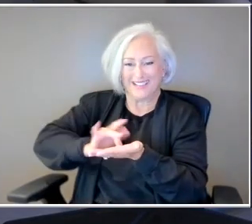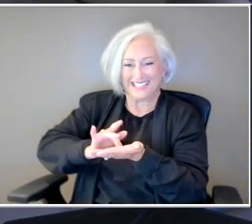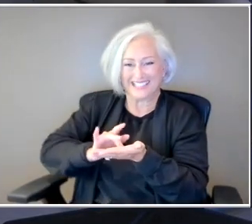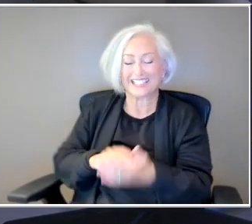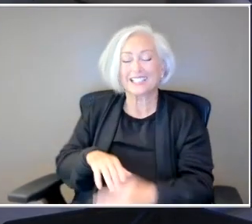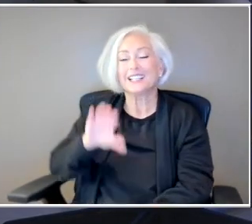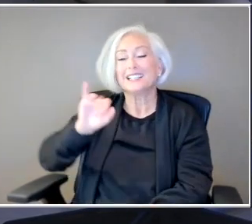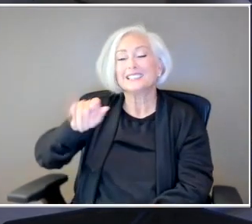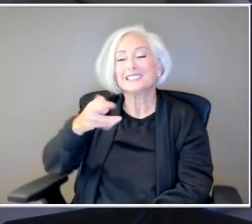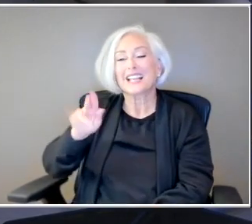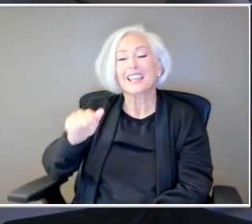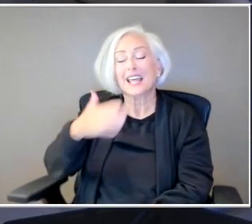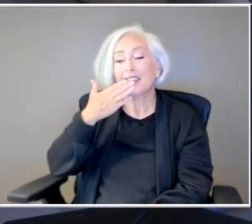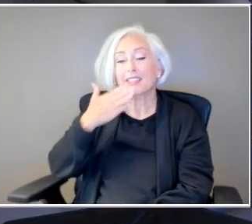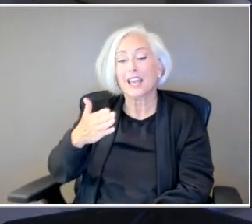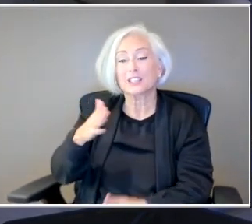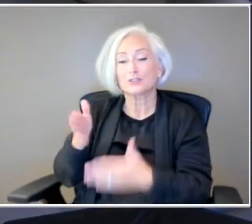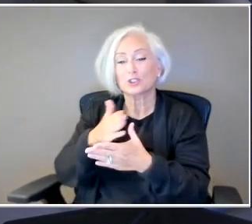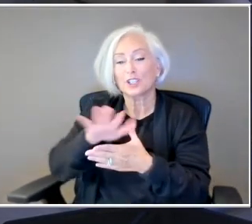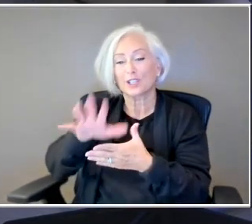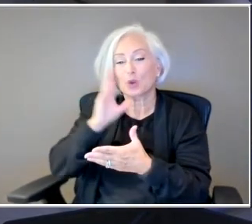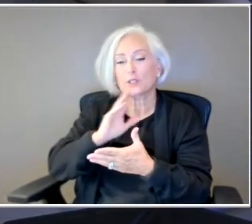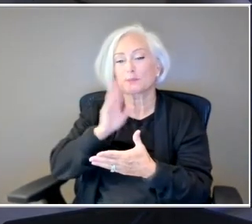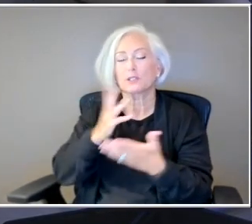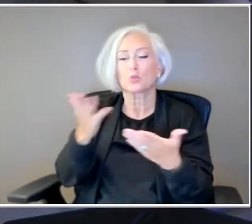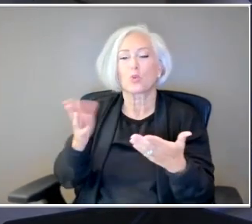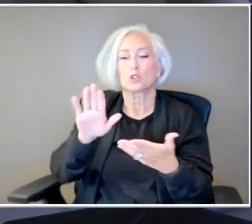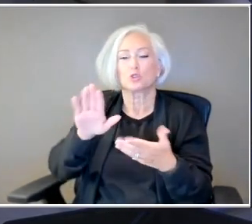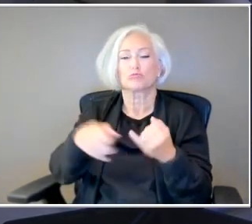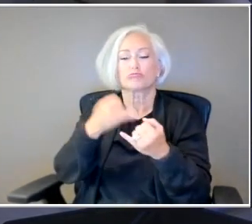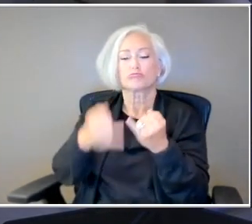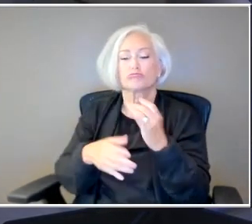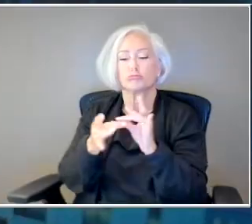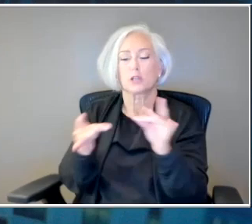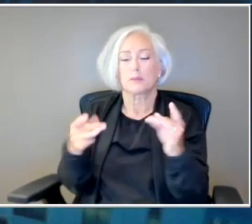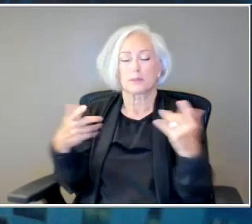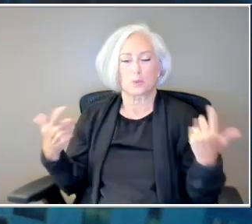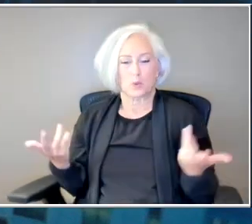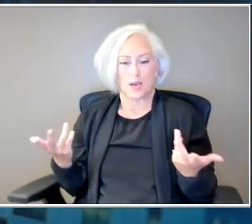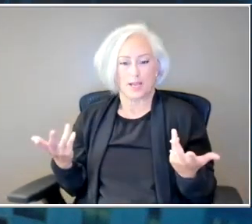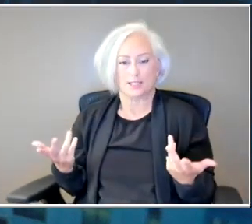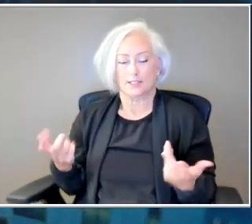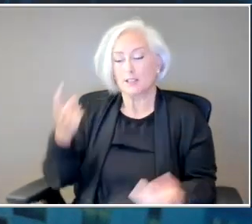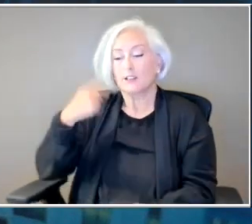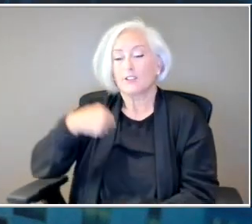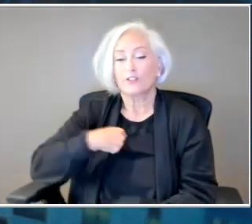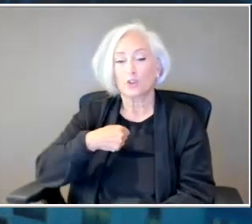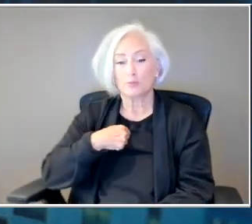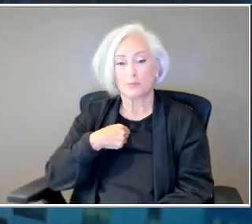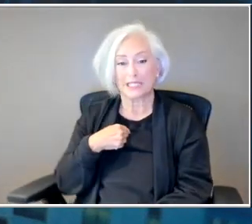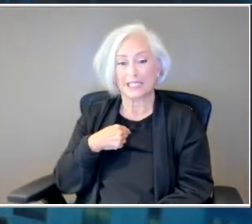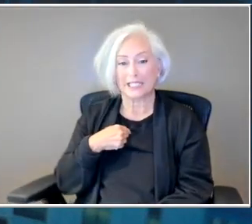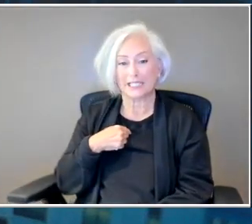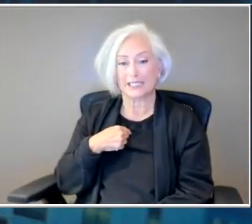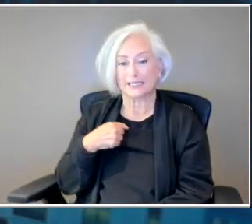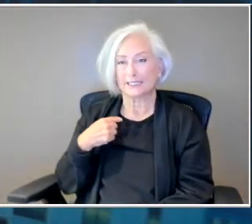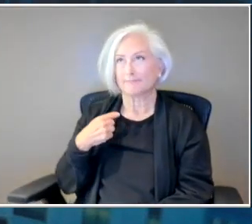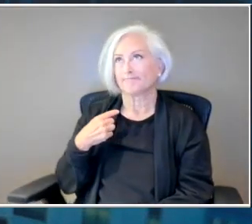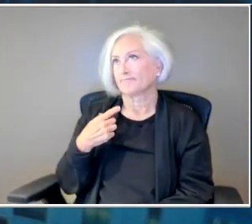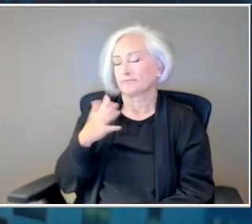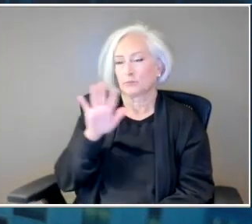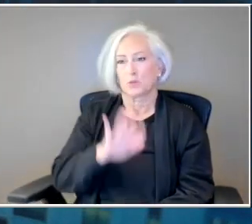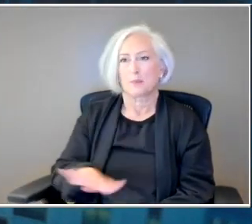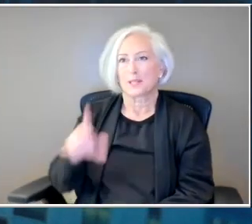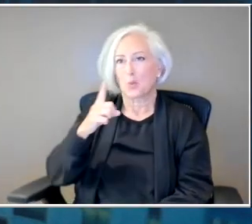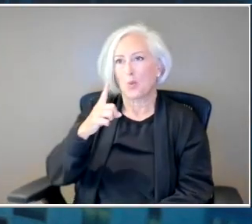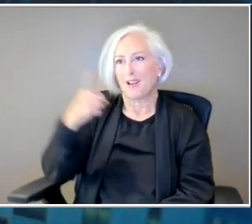experience. What's the big takeaway from this conversation? I think the takeaway for me is a little over a year and a half ago,